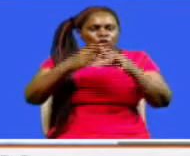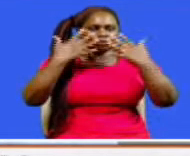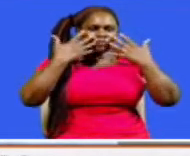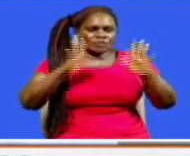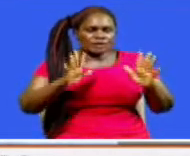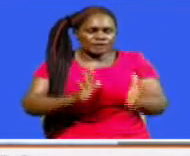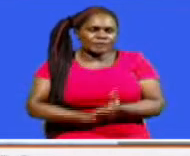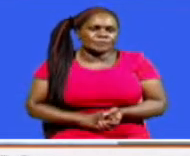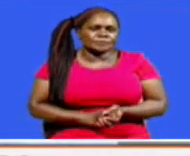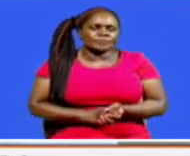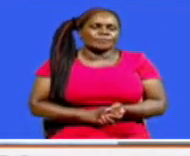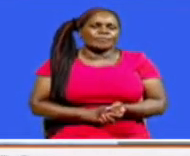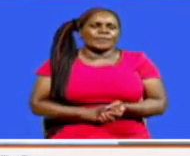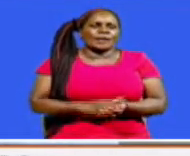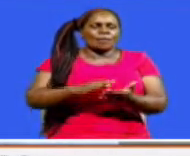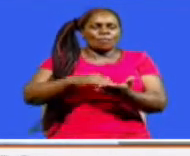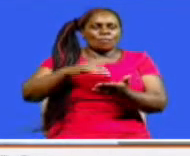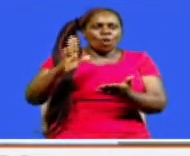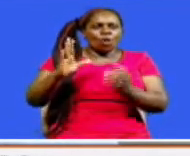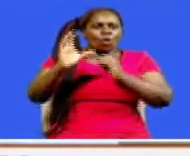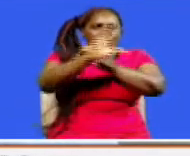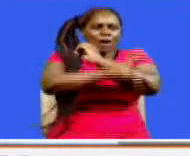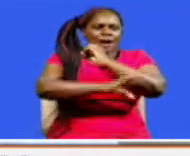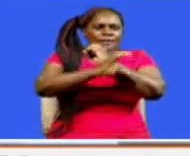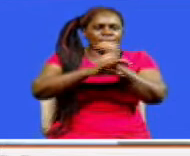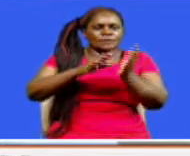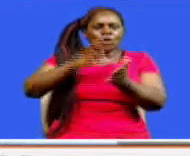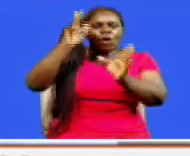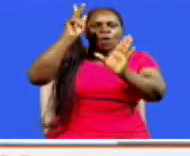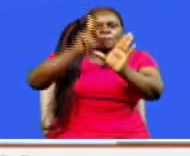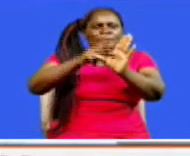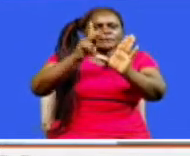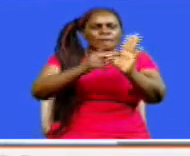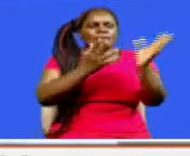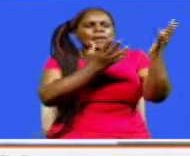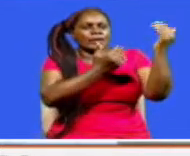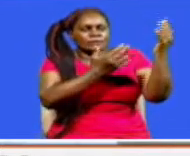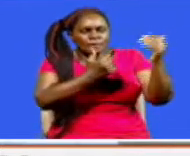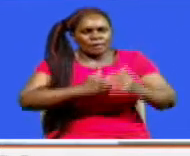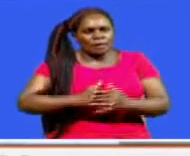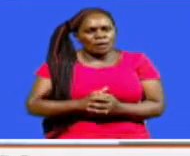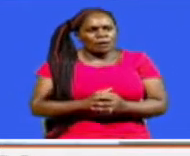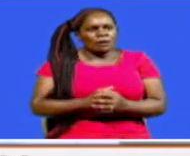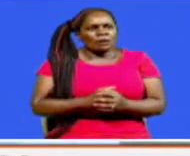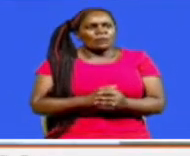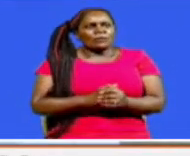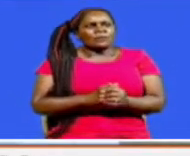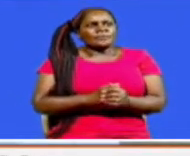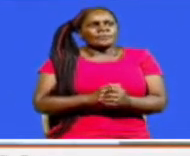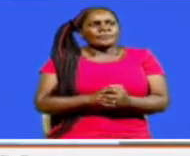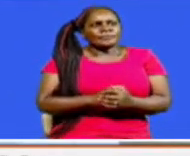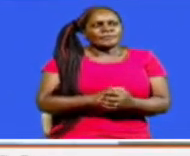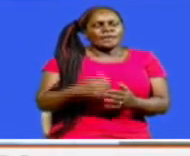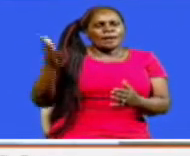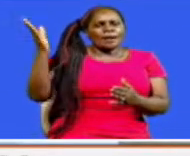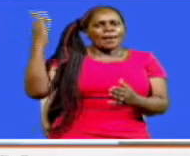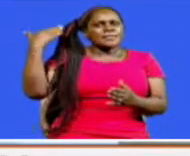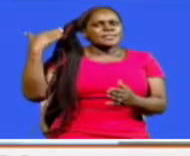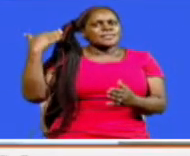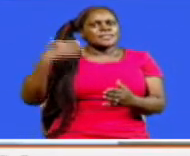period and more countries, more participants are geared up to come to this event. For the